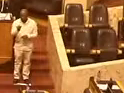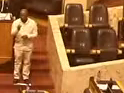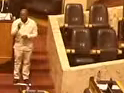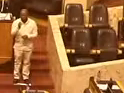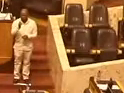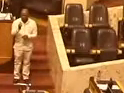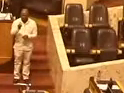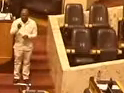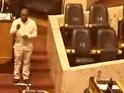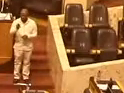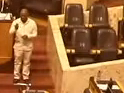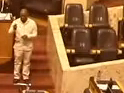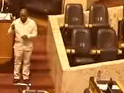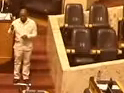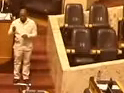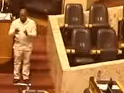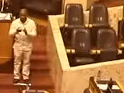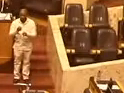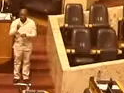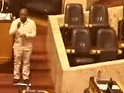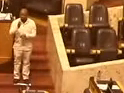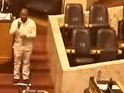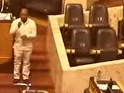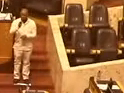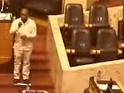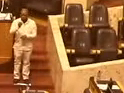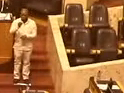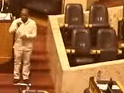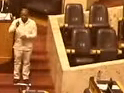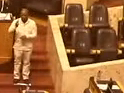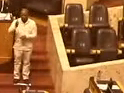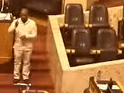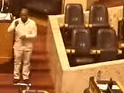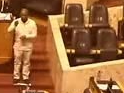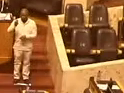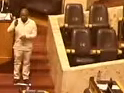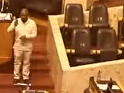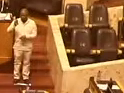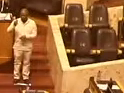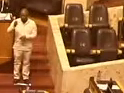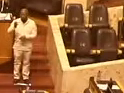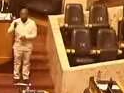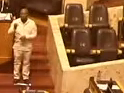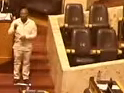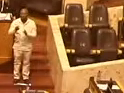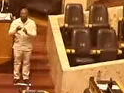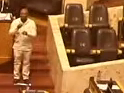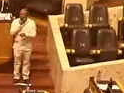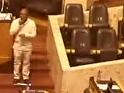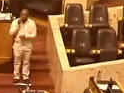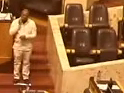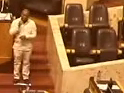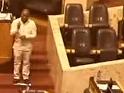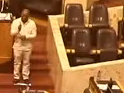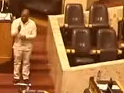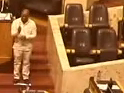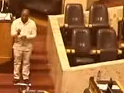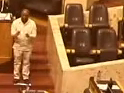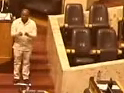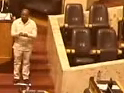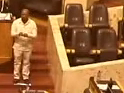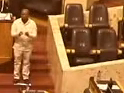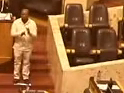from Dwarsberg to Parkstry in Moses Kotane local municipality. Upgrading from gravel to surface standard of road